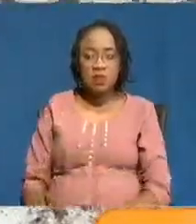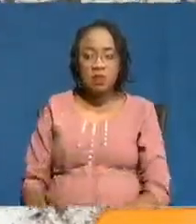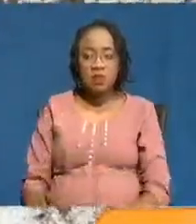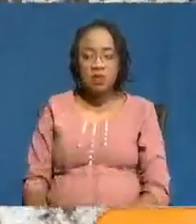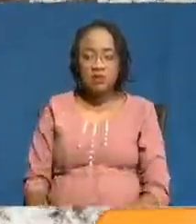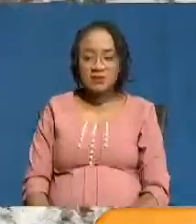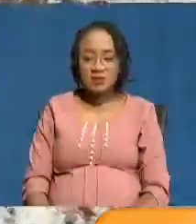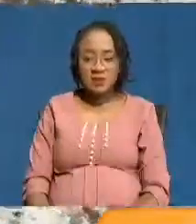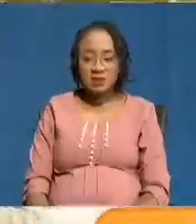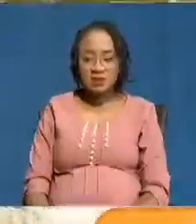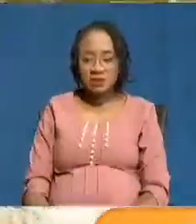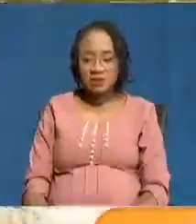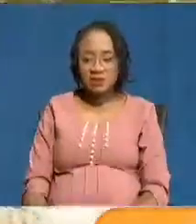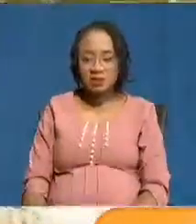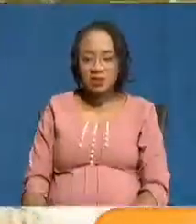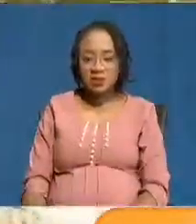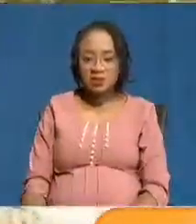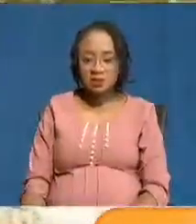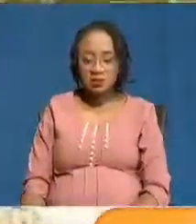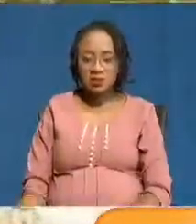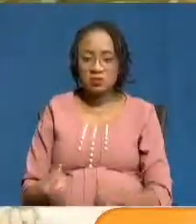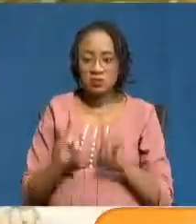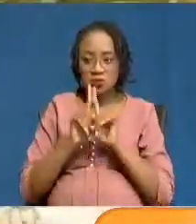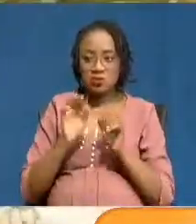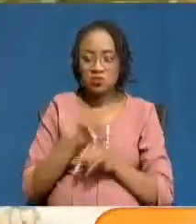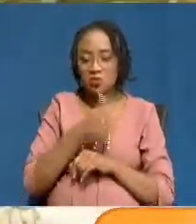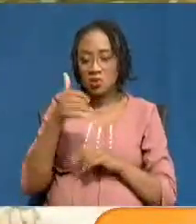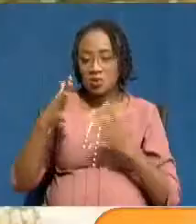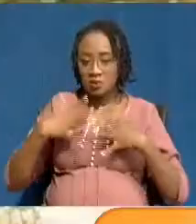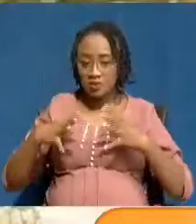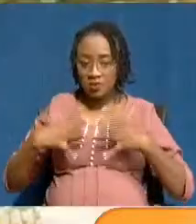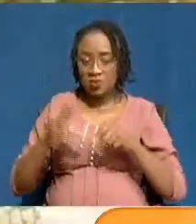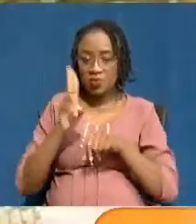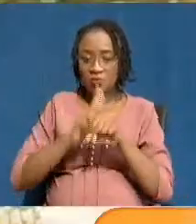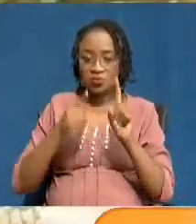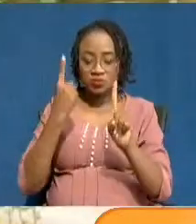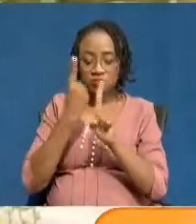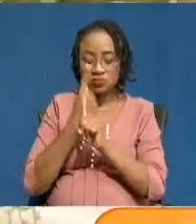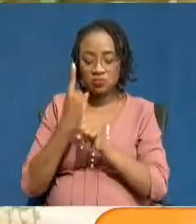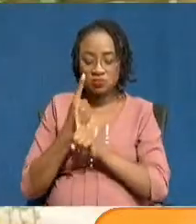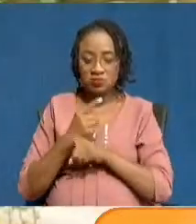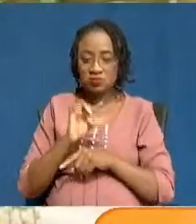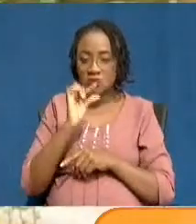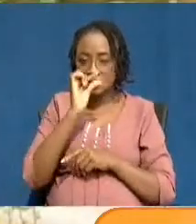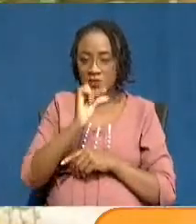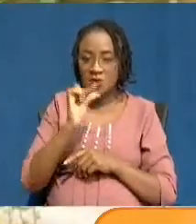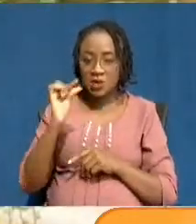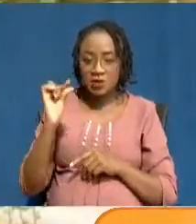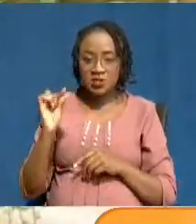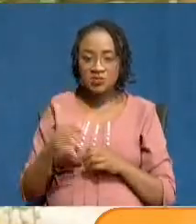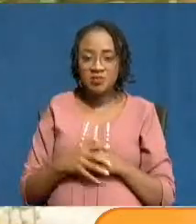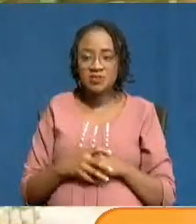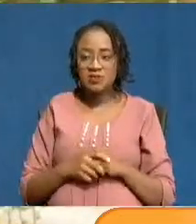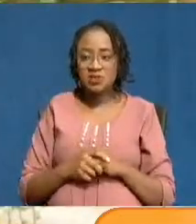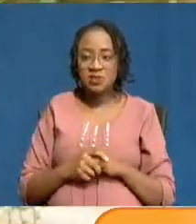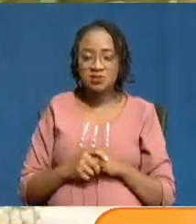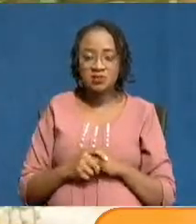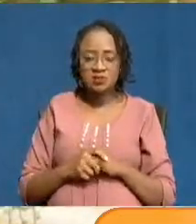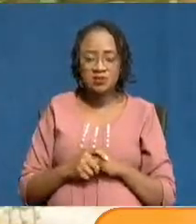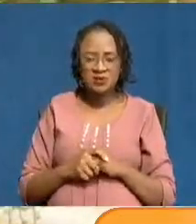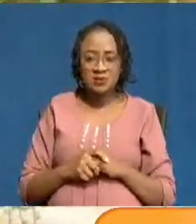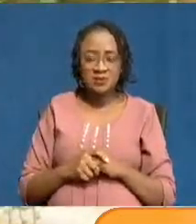technologies. There was need for a way, a rather method of using very minimal water, that is saving on water, saving on